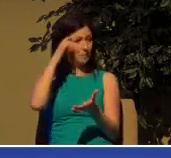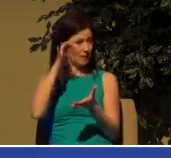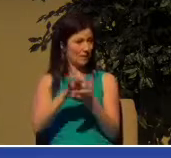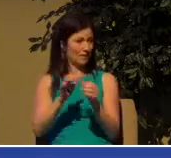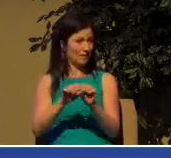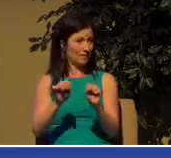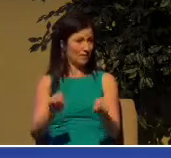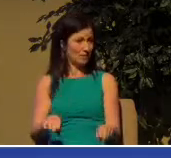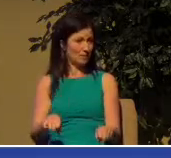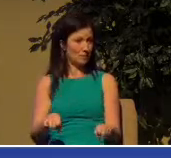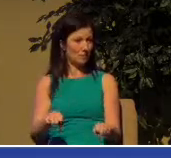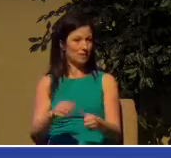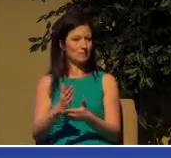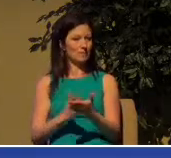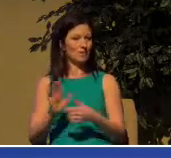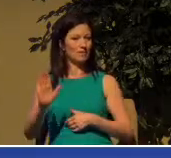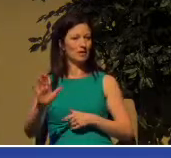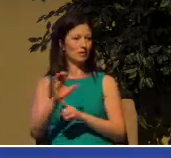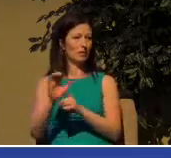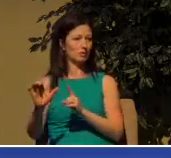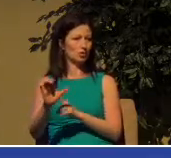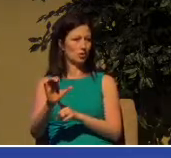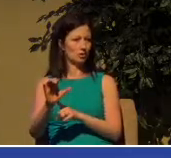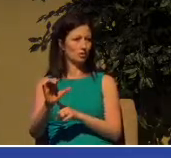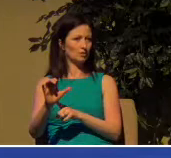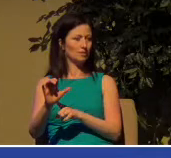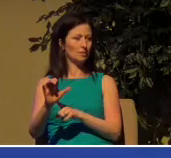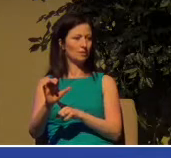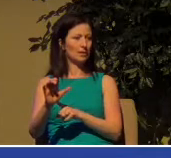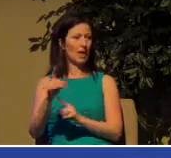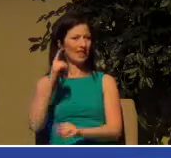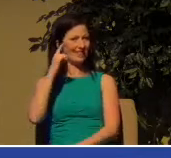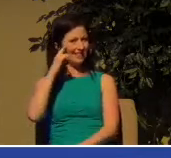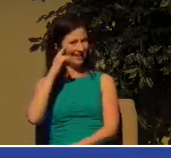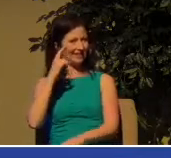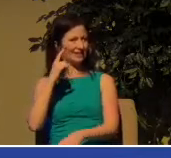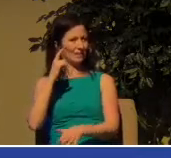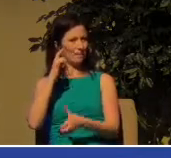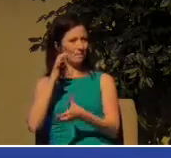the culture of that day that made them so